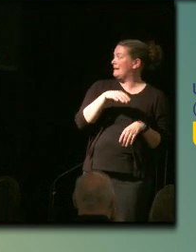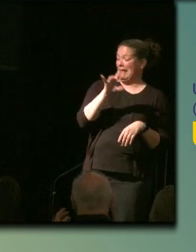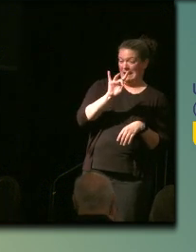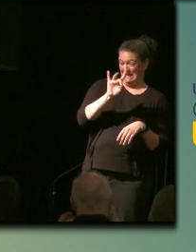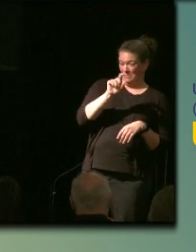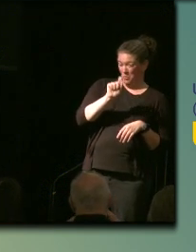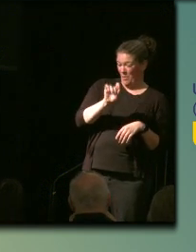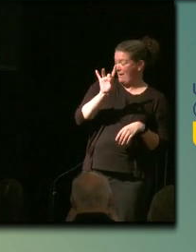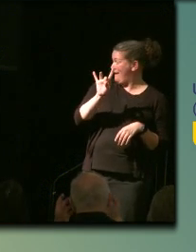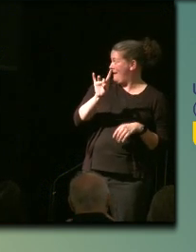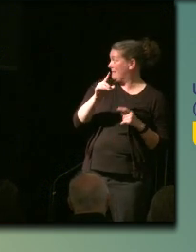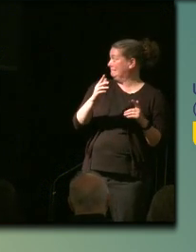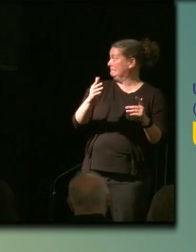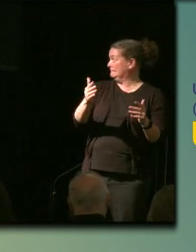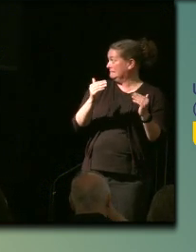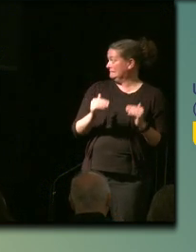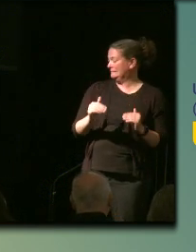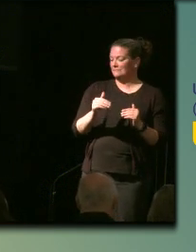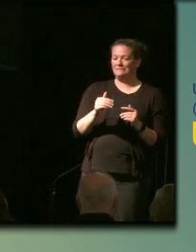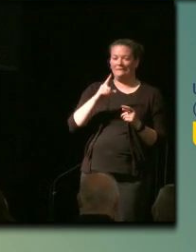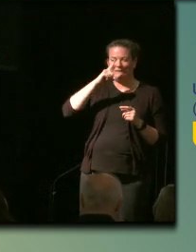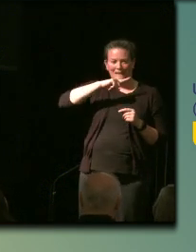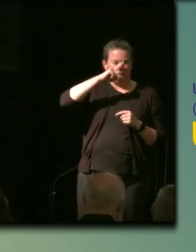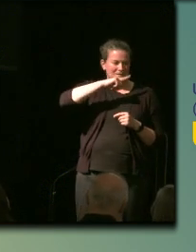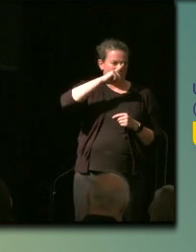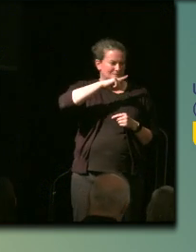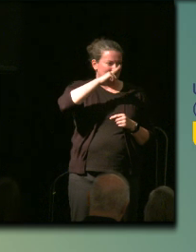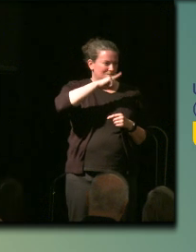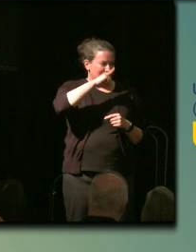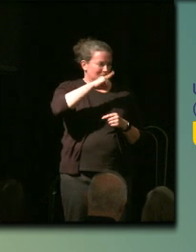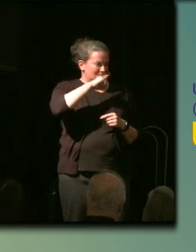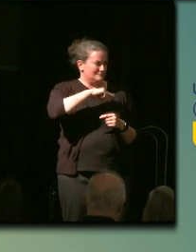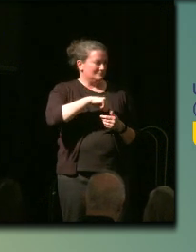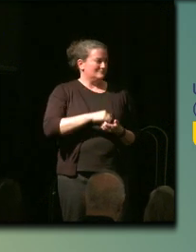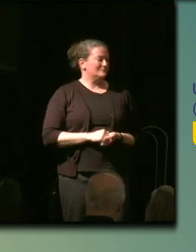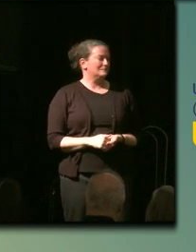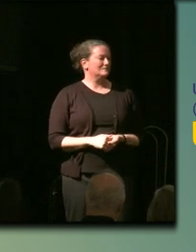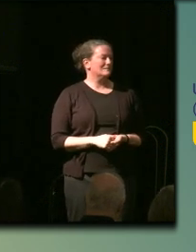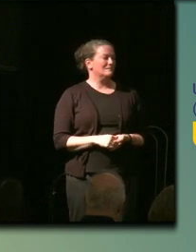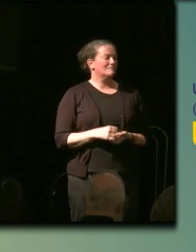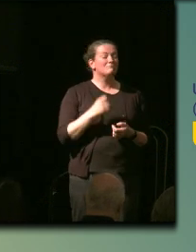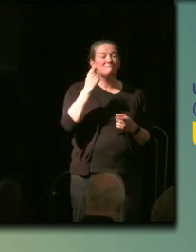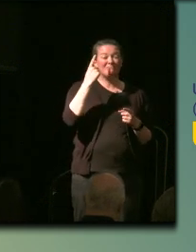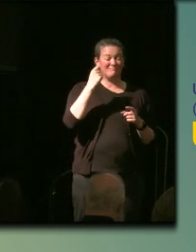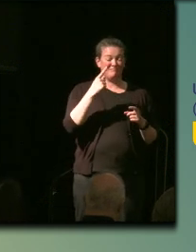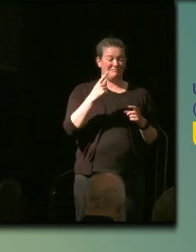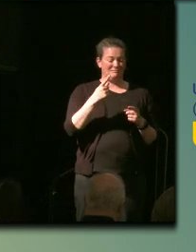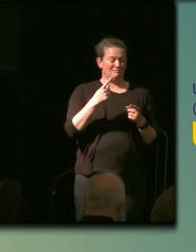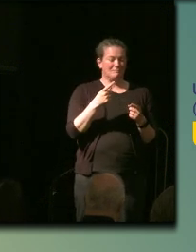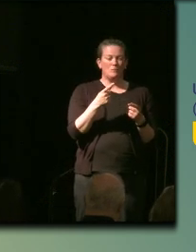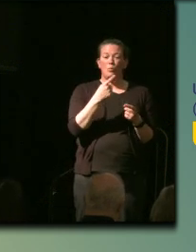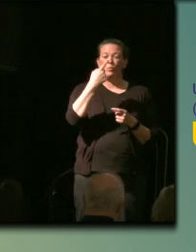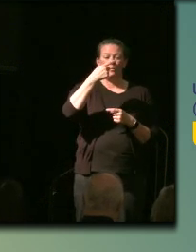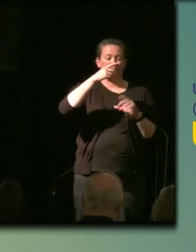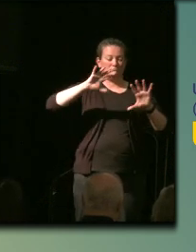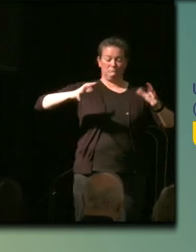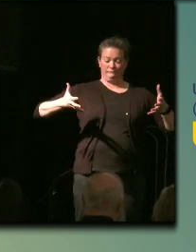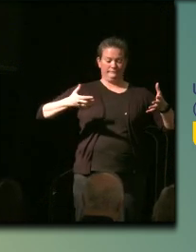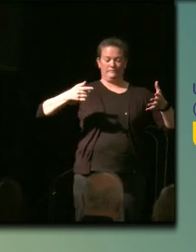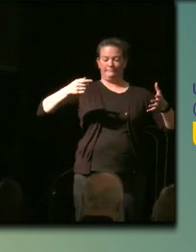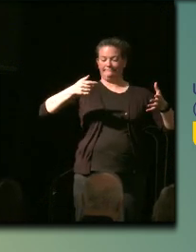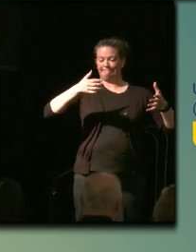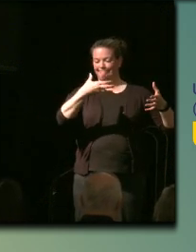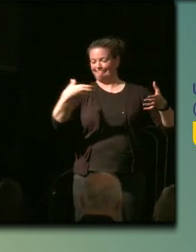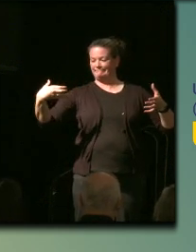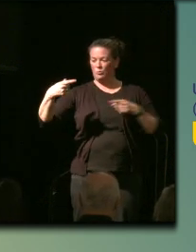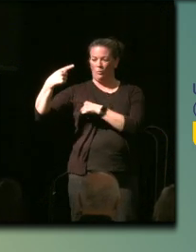have a control arm. Patients, so 1/3 of the patients who enroll will not be given the active dose during the trial. With